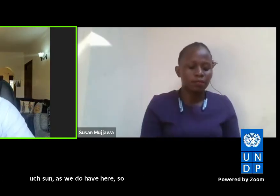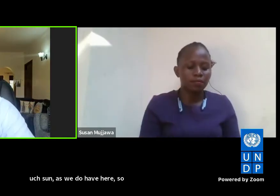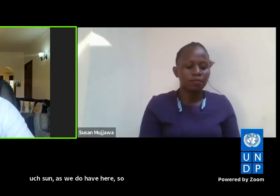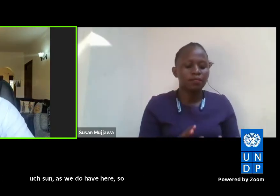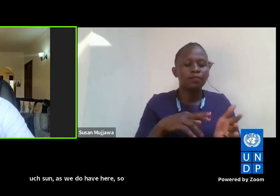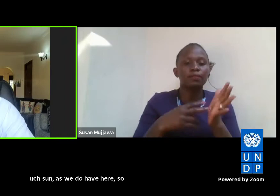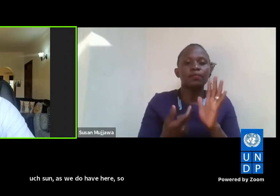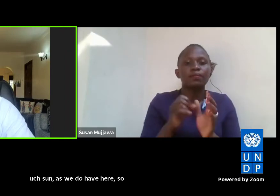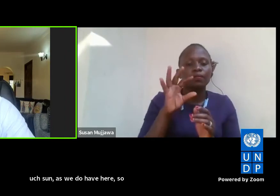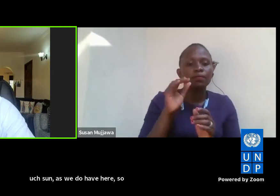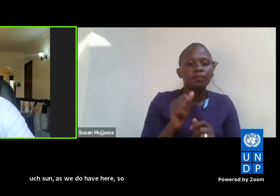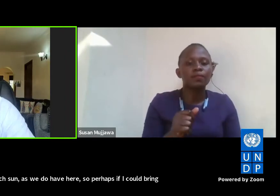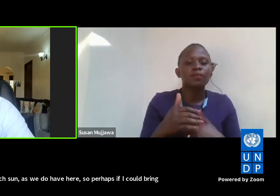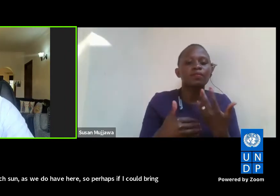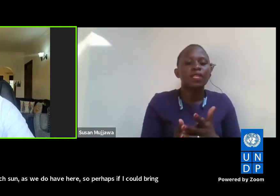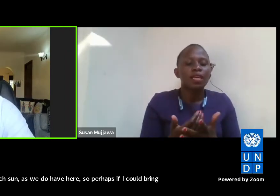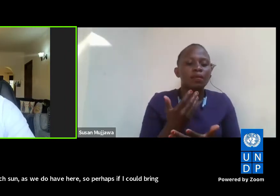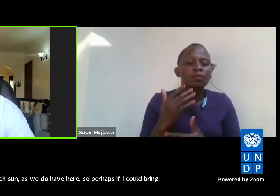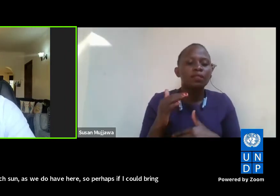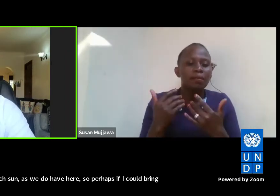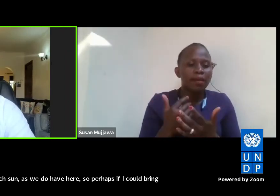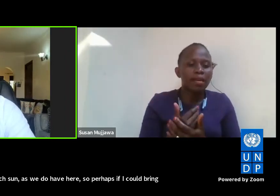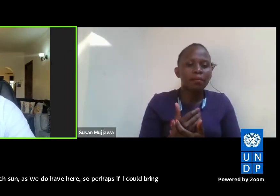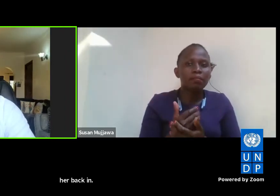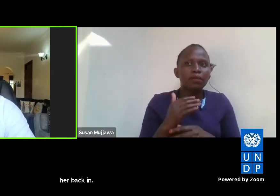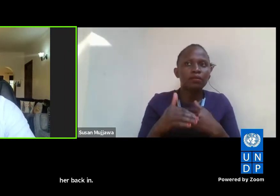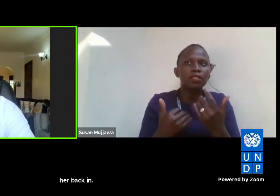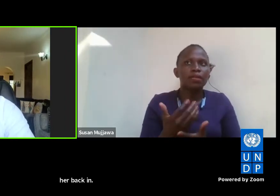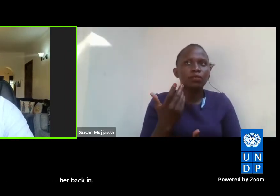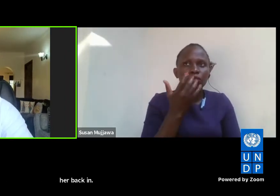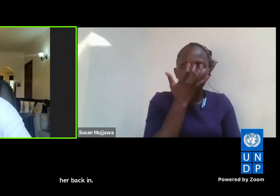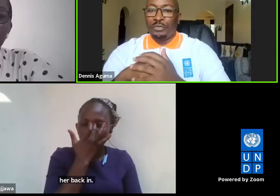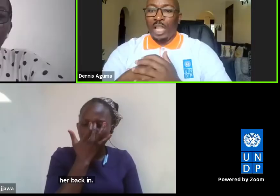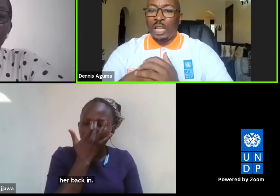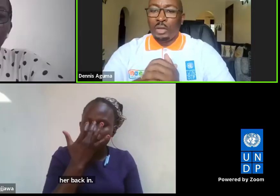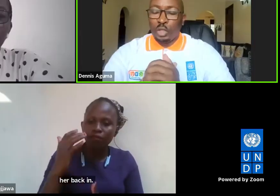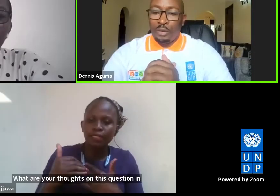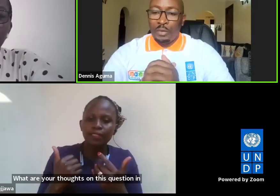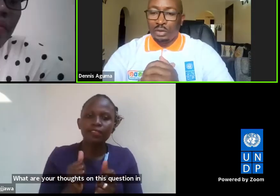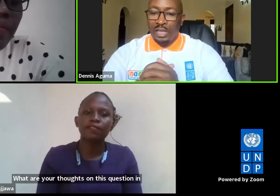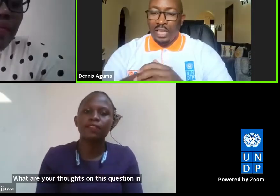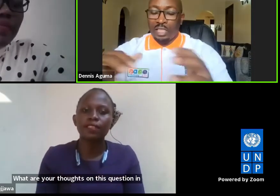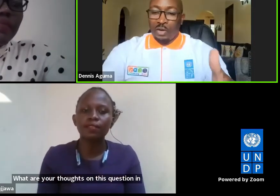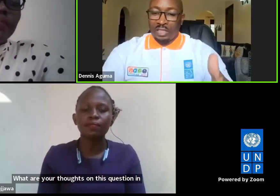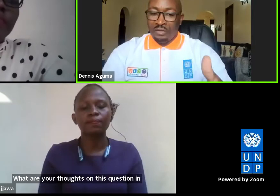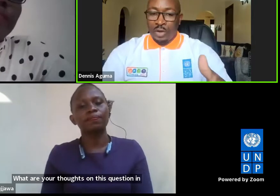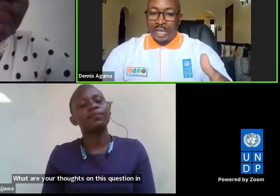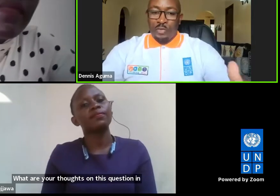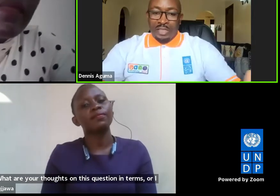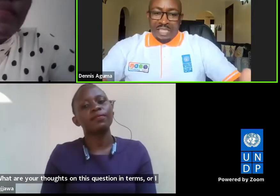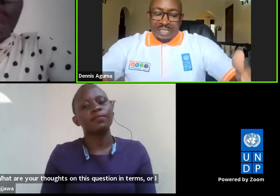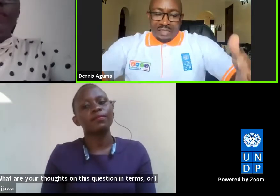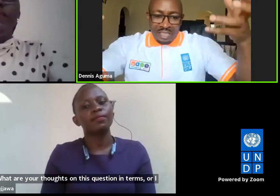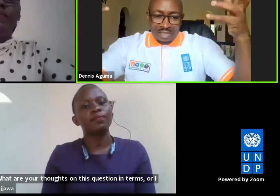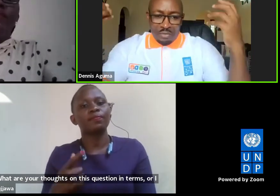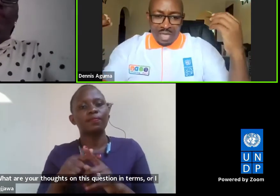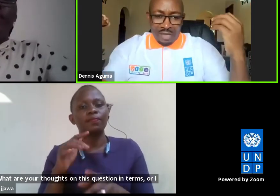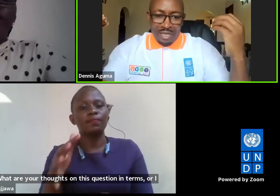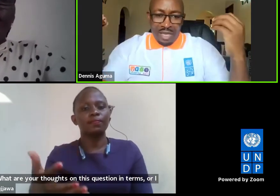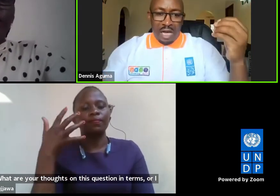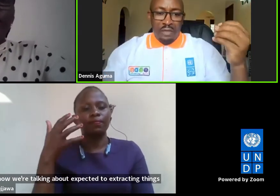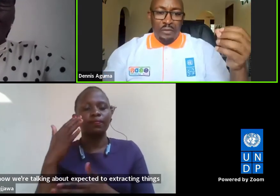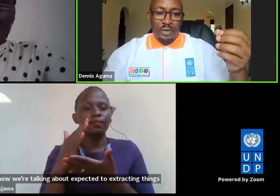Hope back in, what are your thoughts on this question in terms of, I know we're talking about extractives, we're extracting things from